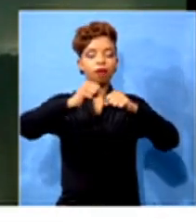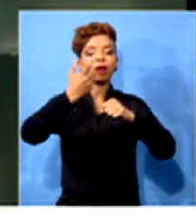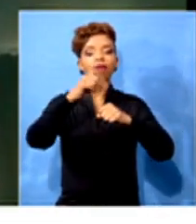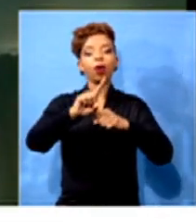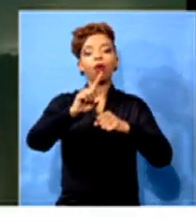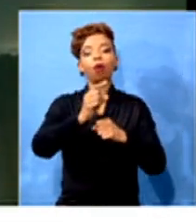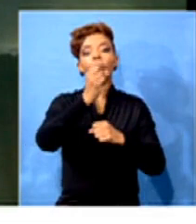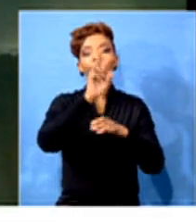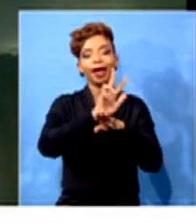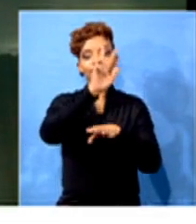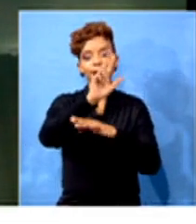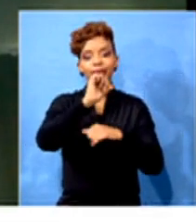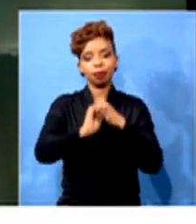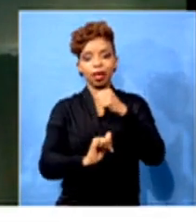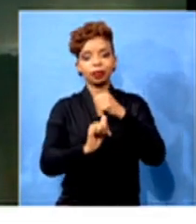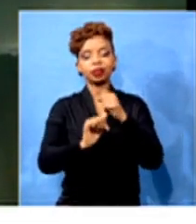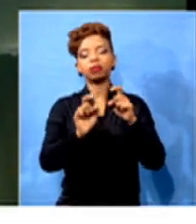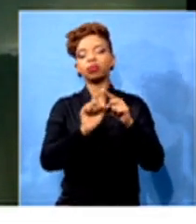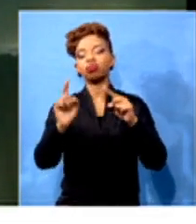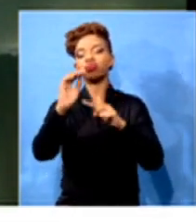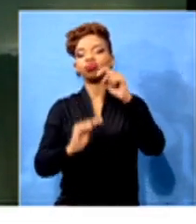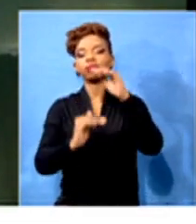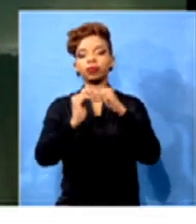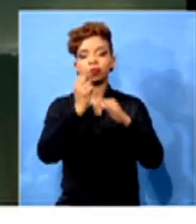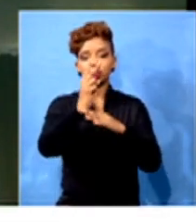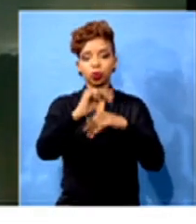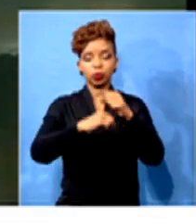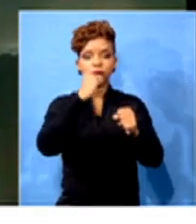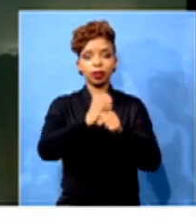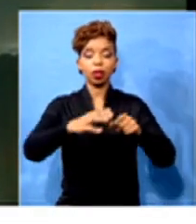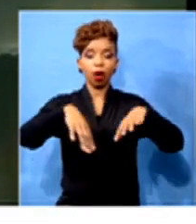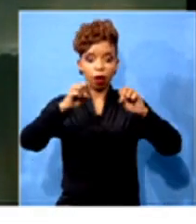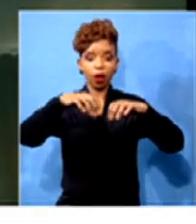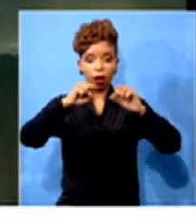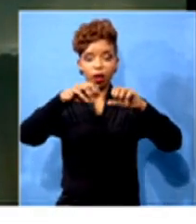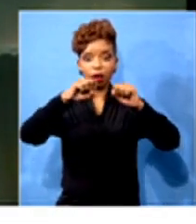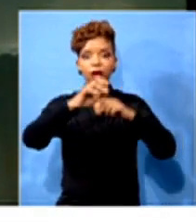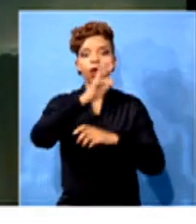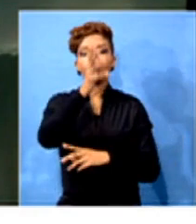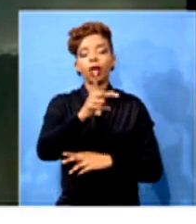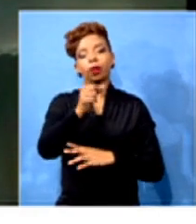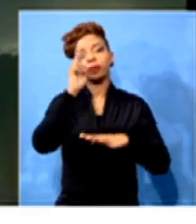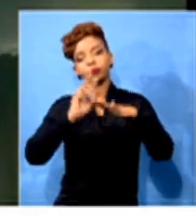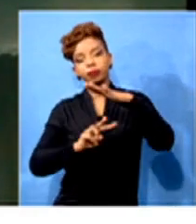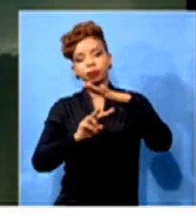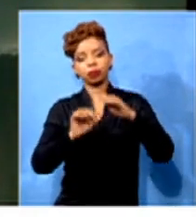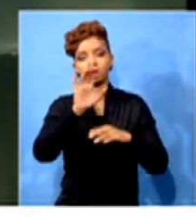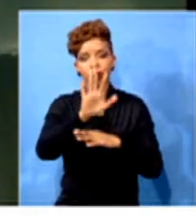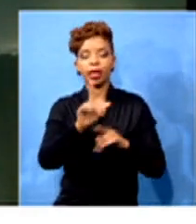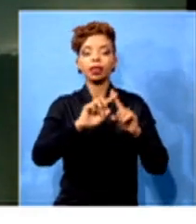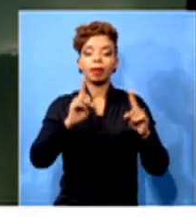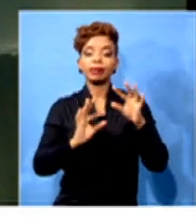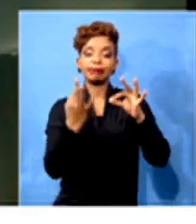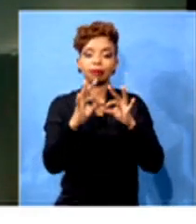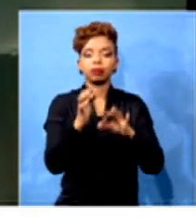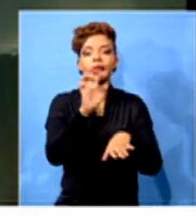2 years. Eskom's CEO did actually this week also update their projection to around 18 months. So it